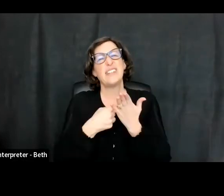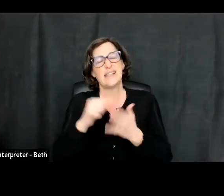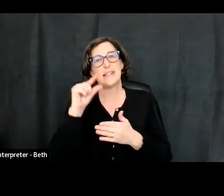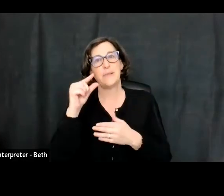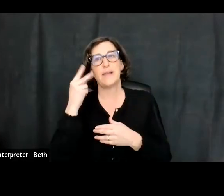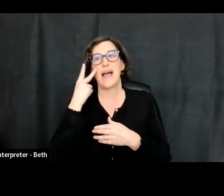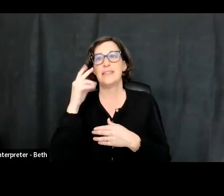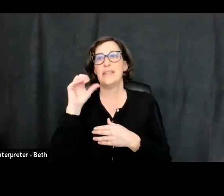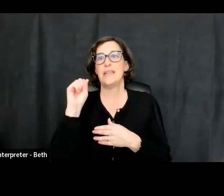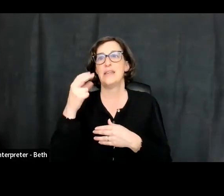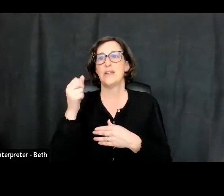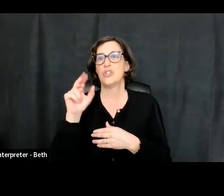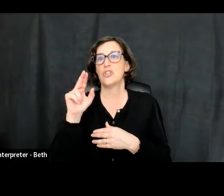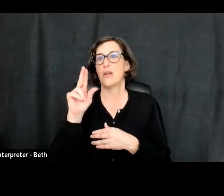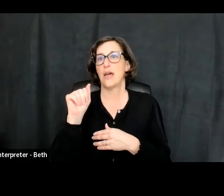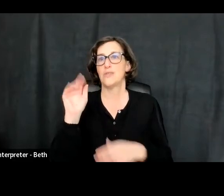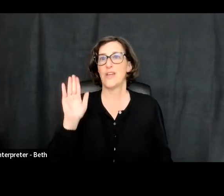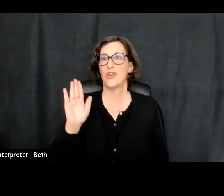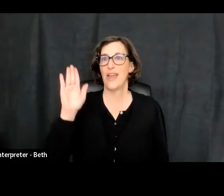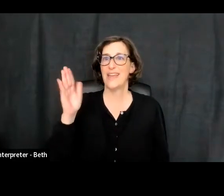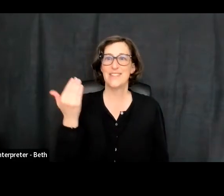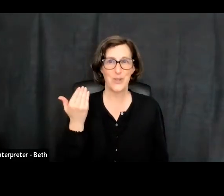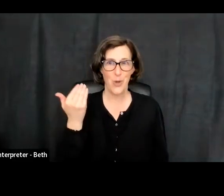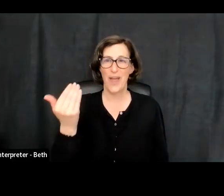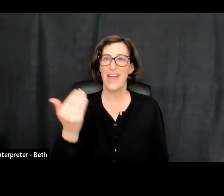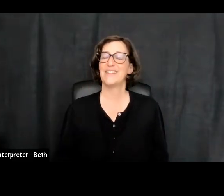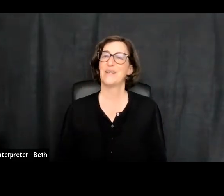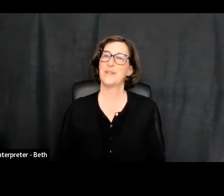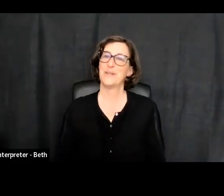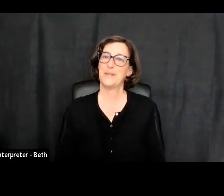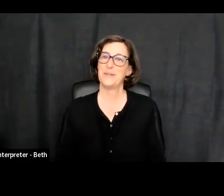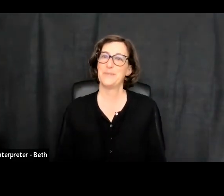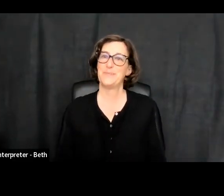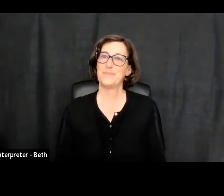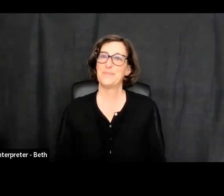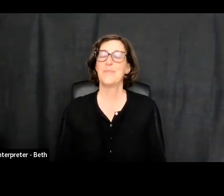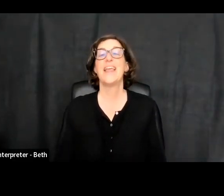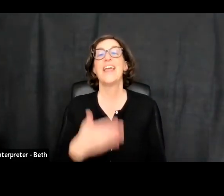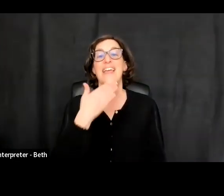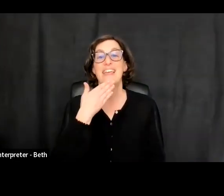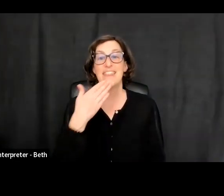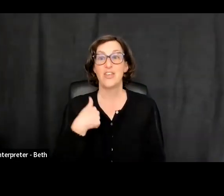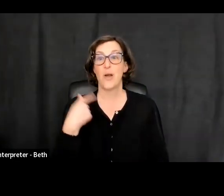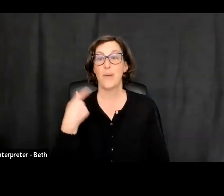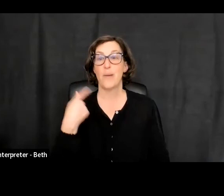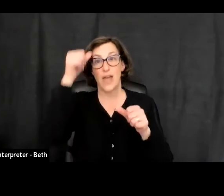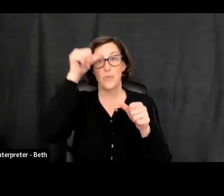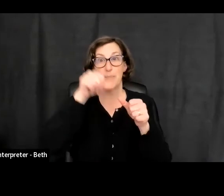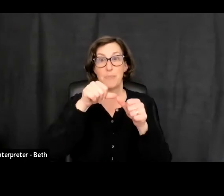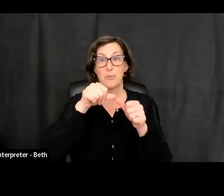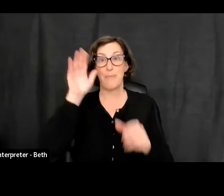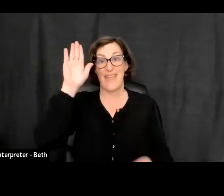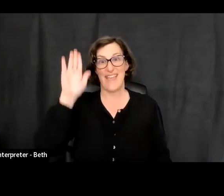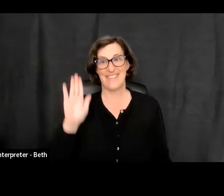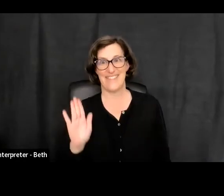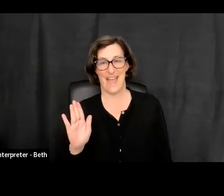has raised their hand. Please, by all means, Shawna. Thanks, Sheila. I'm just going to try to remember to put my hand down so it's